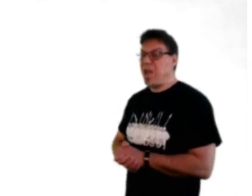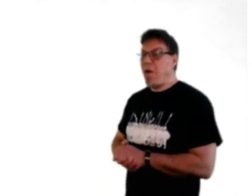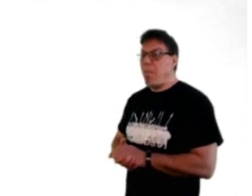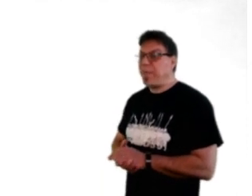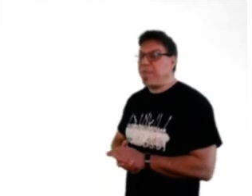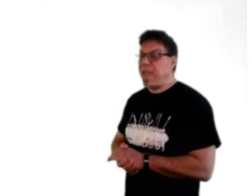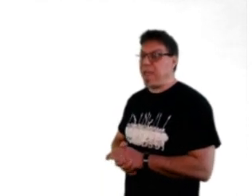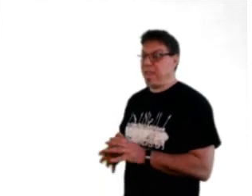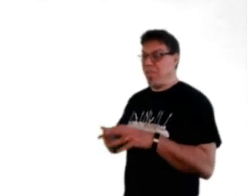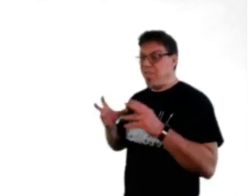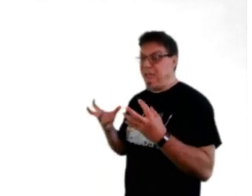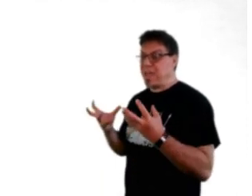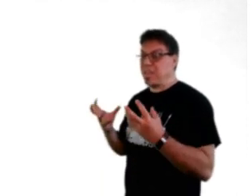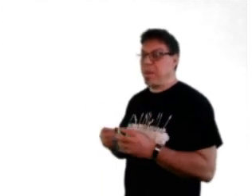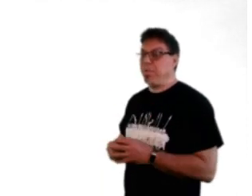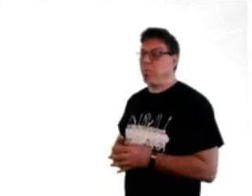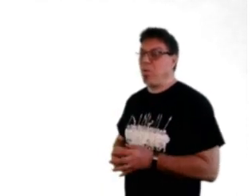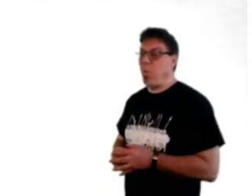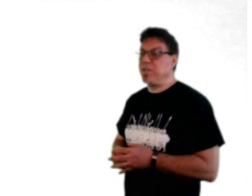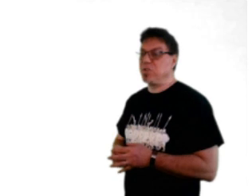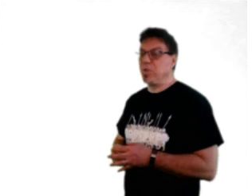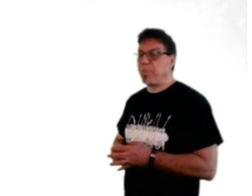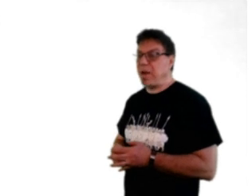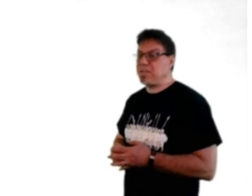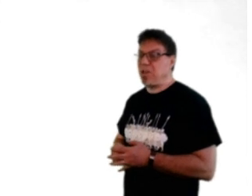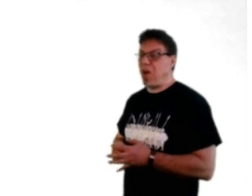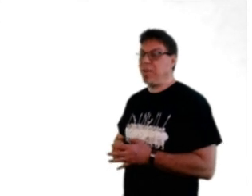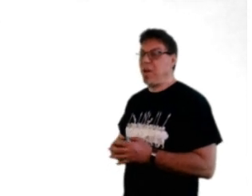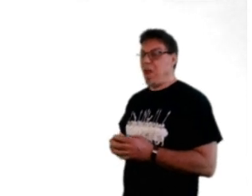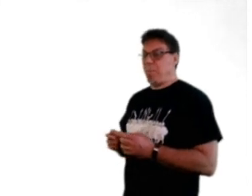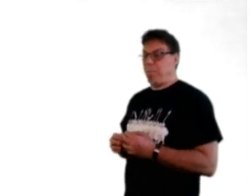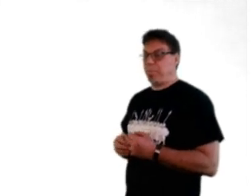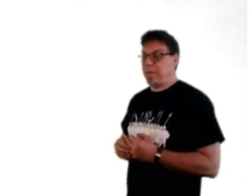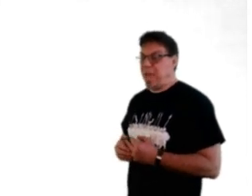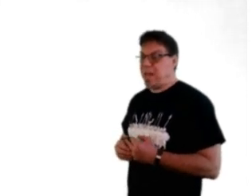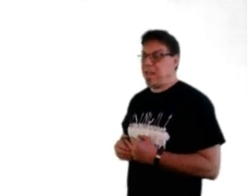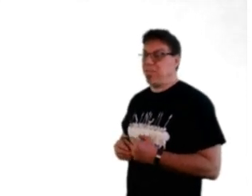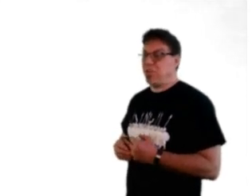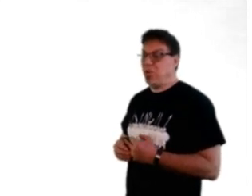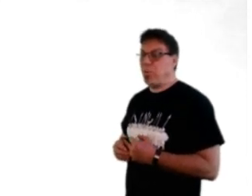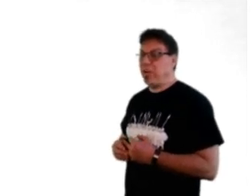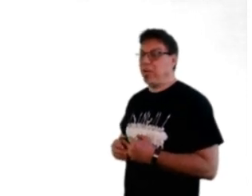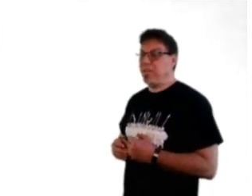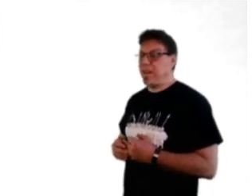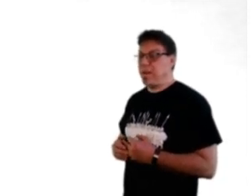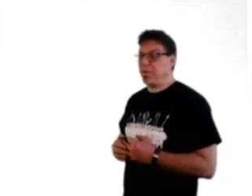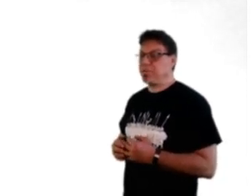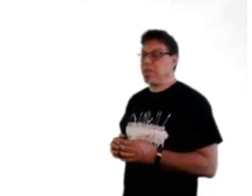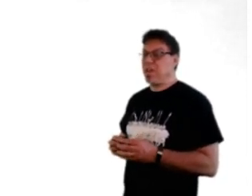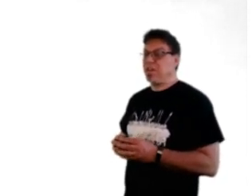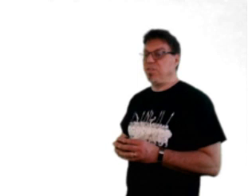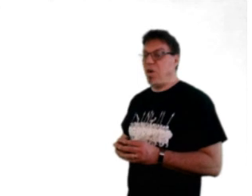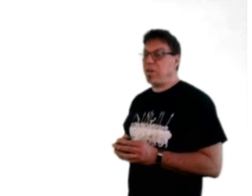signs, but they, the people, were the ones who were praising God, gaining the goodwill of the